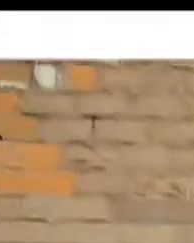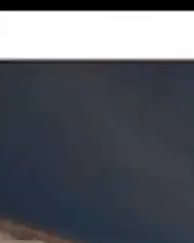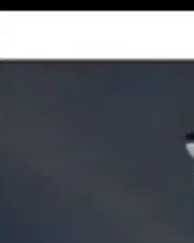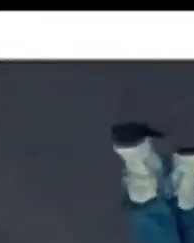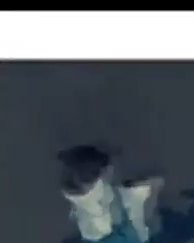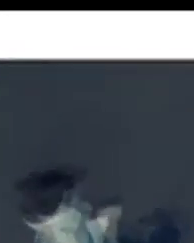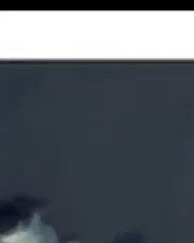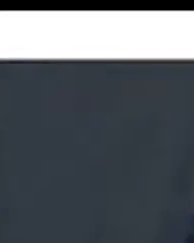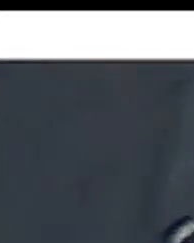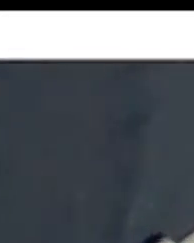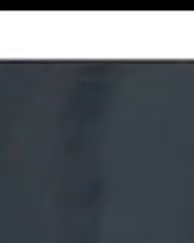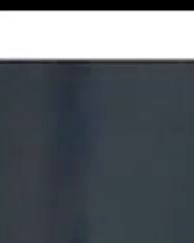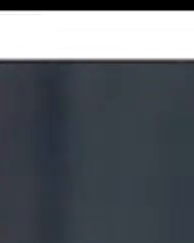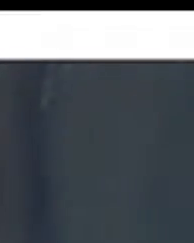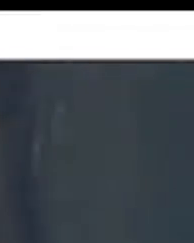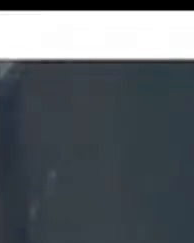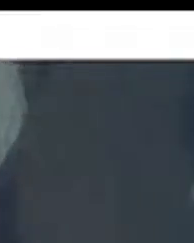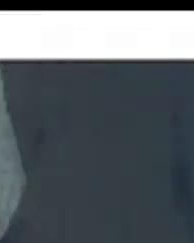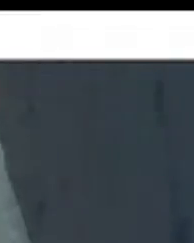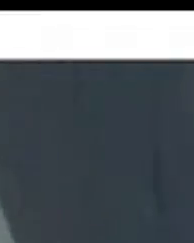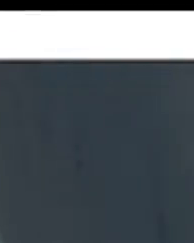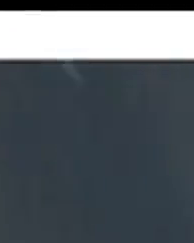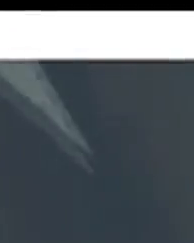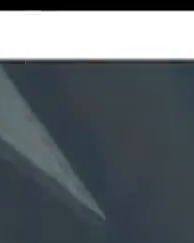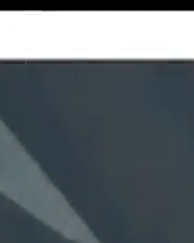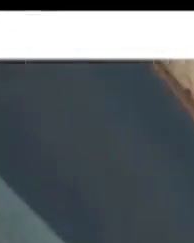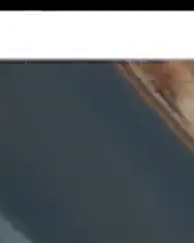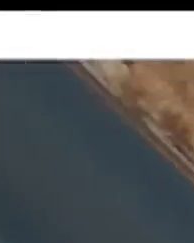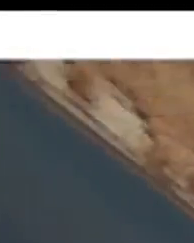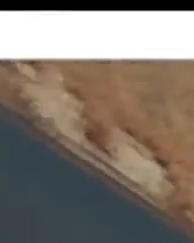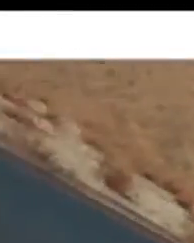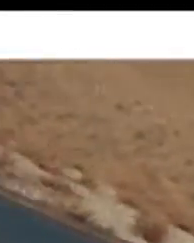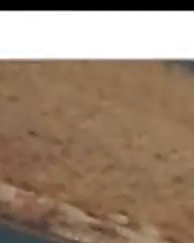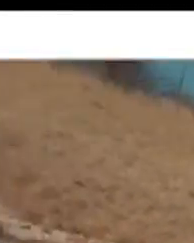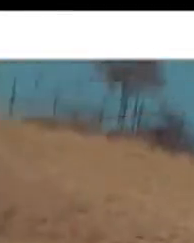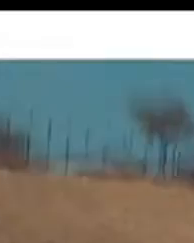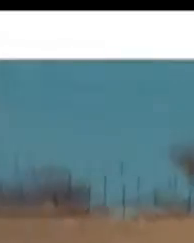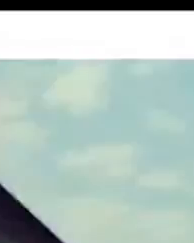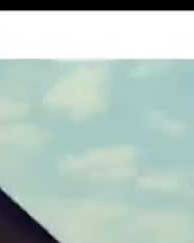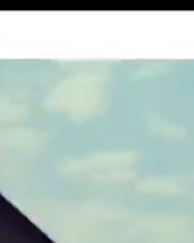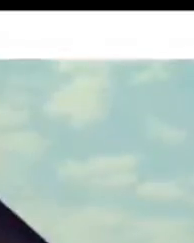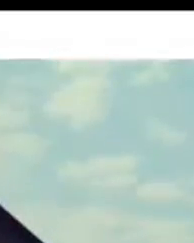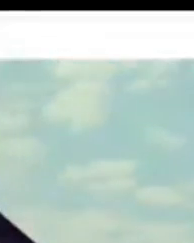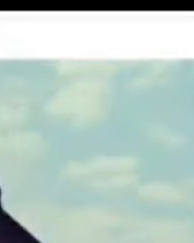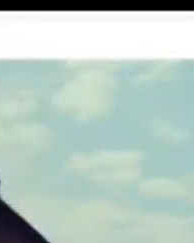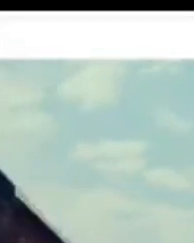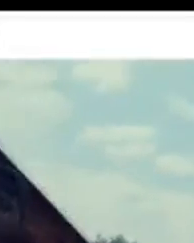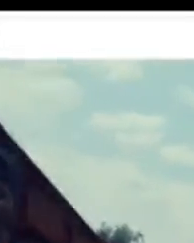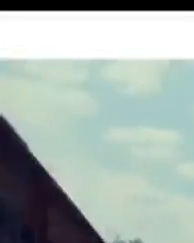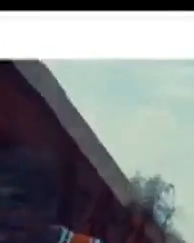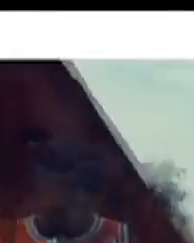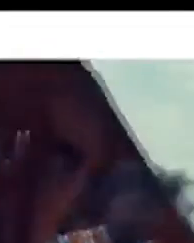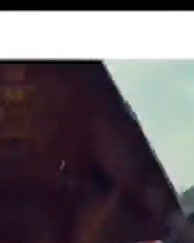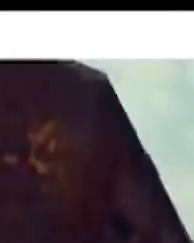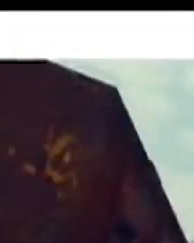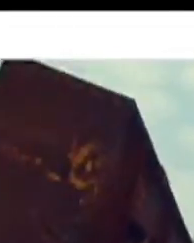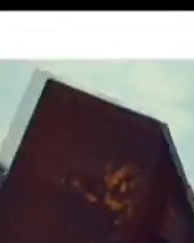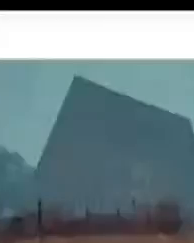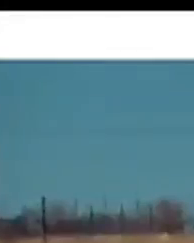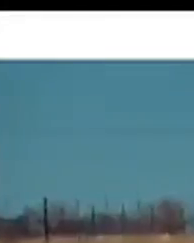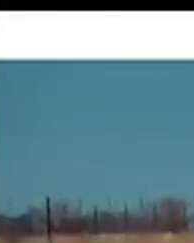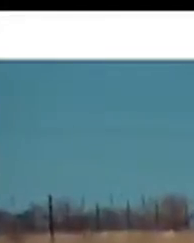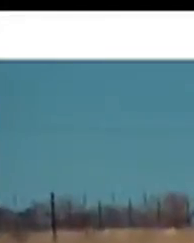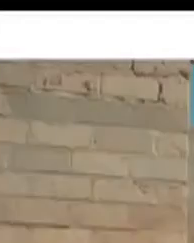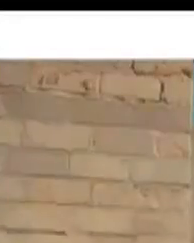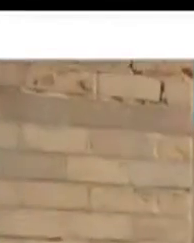superstar. Mokazo zama, motando spina. Molo shina sema chita baye kansa. Pusha man, andi